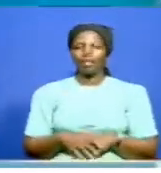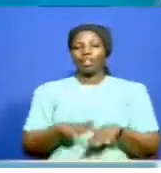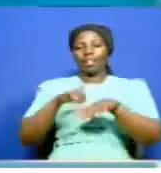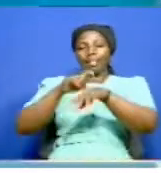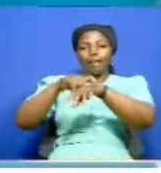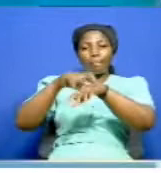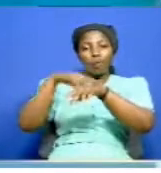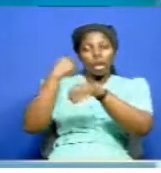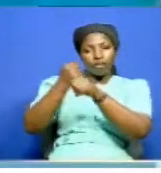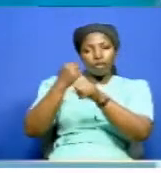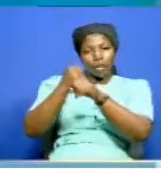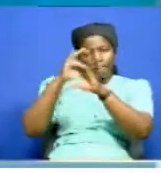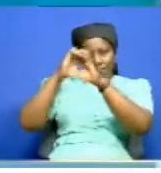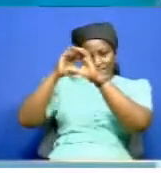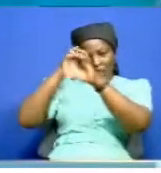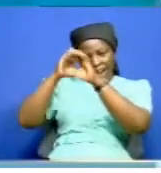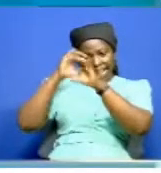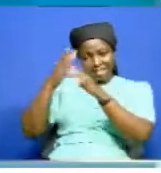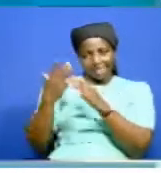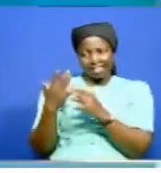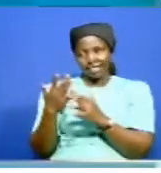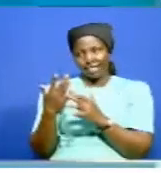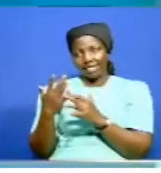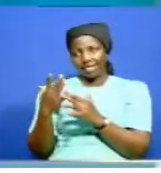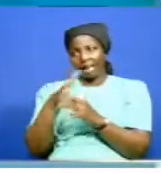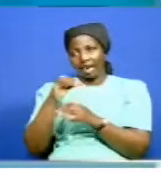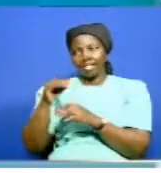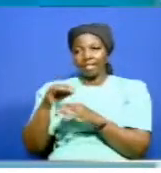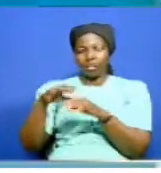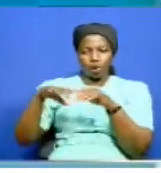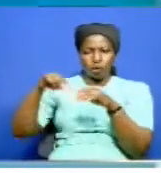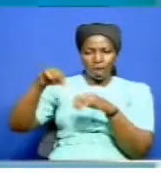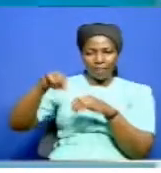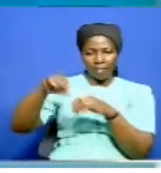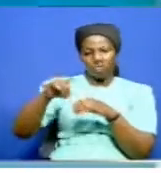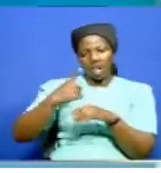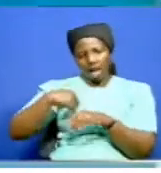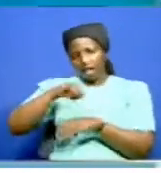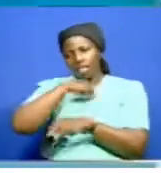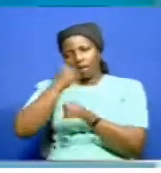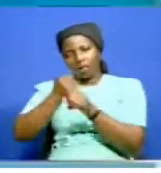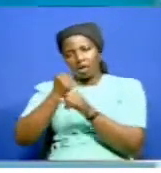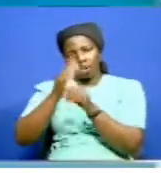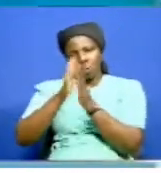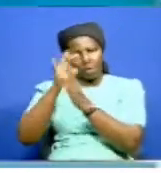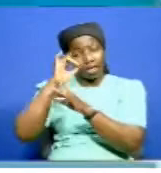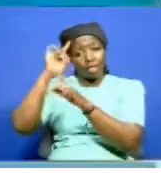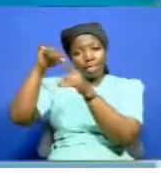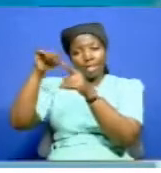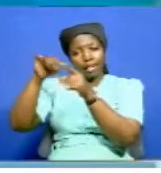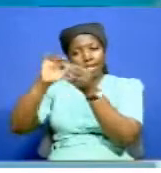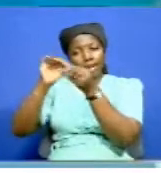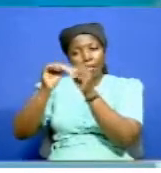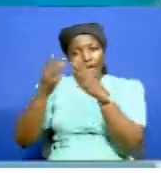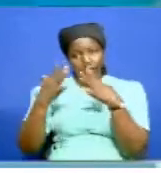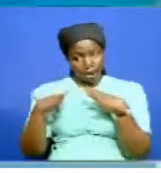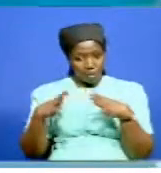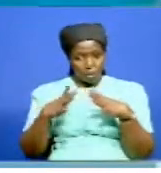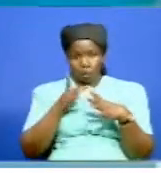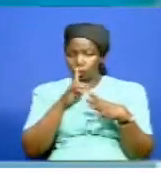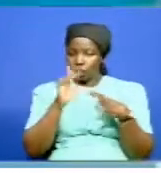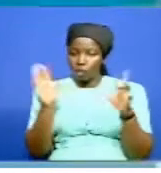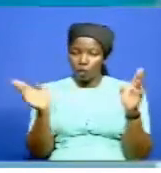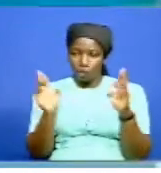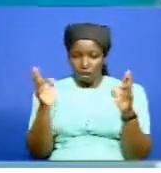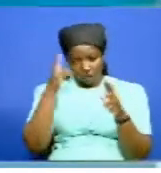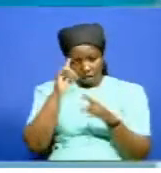the forecasting and quantification, we are working with the population, the targeted population, right? So already for the